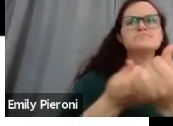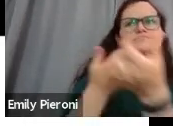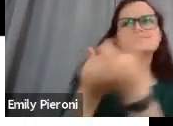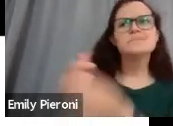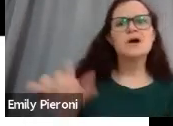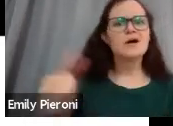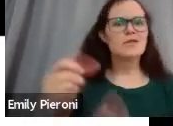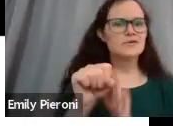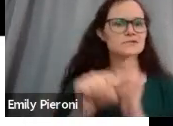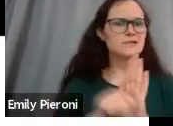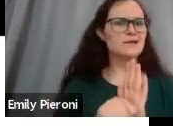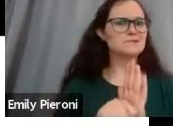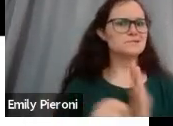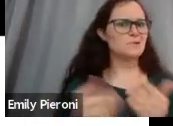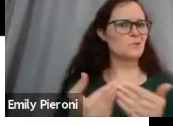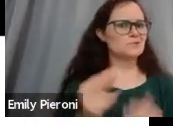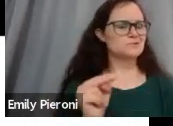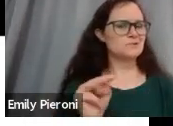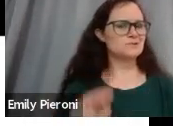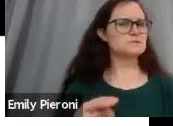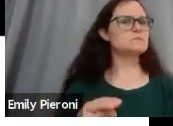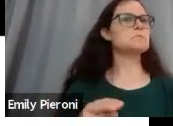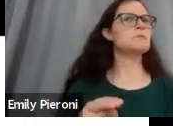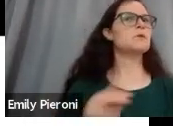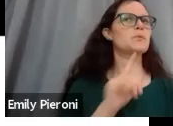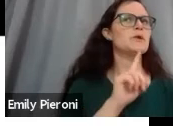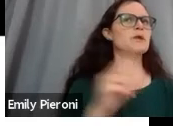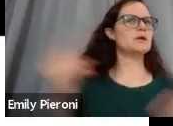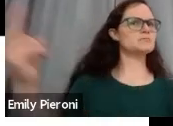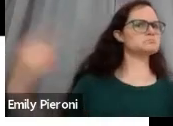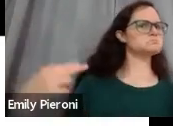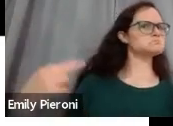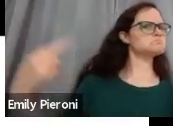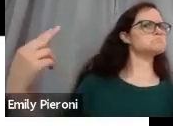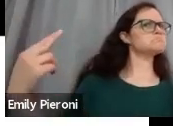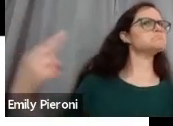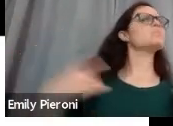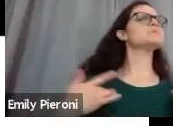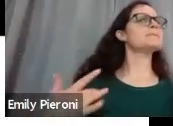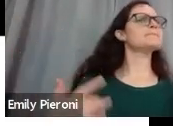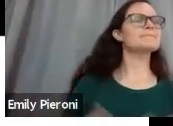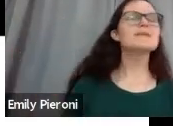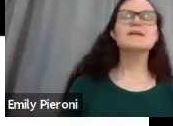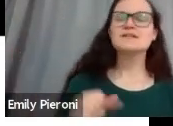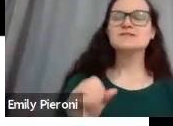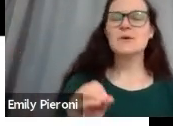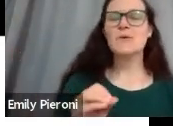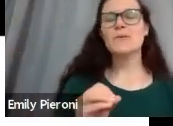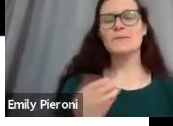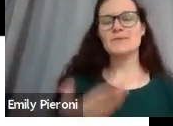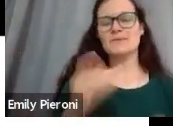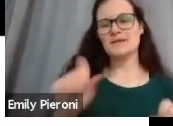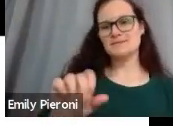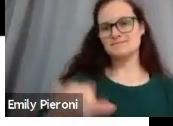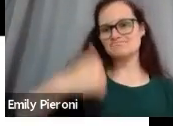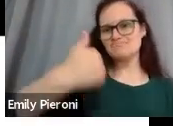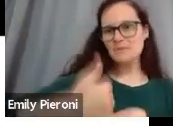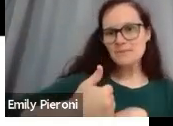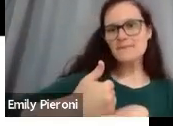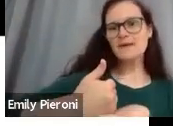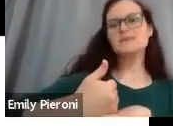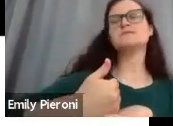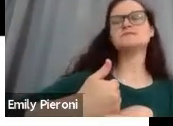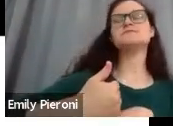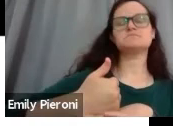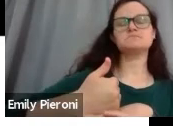following what we're doing in New Mexico and how we're going to be able to implement the